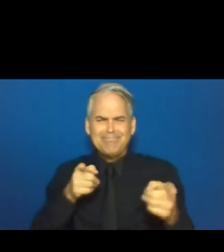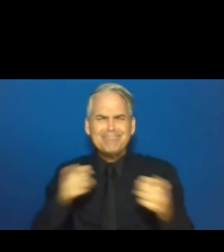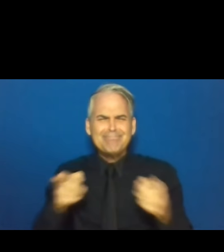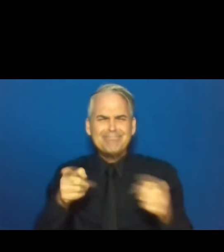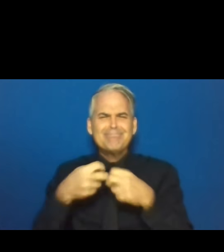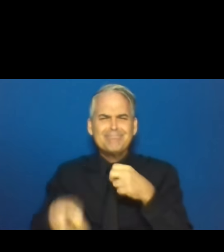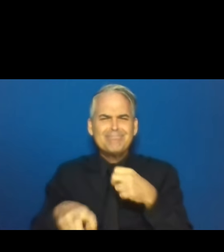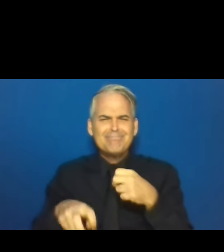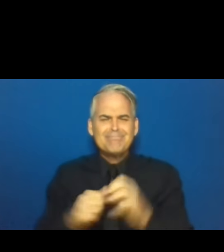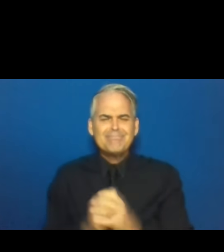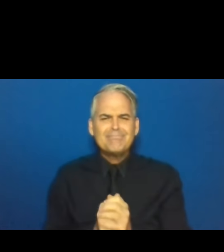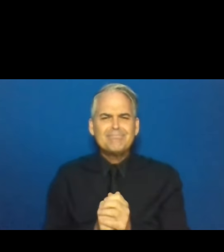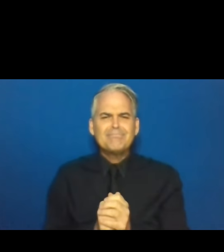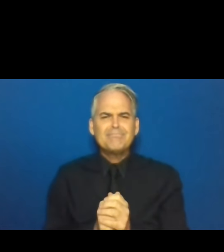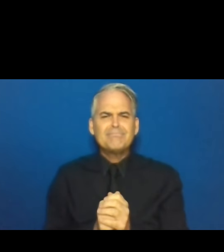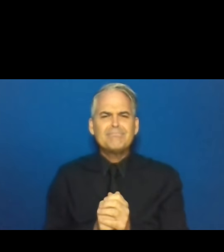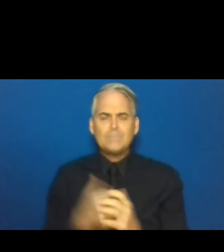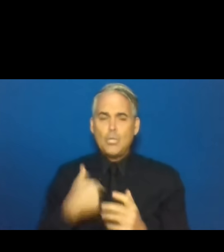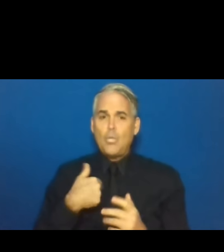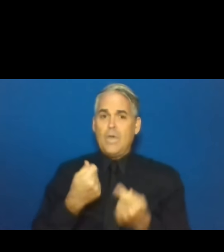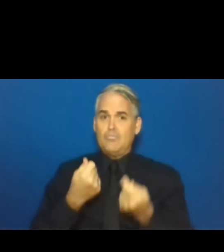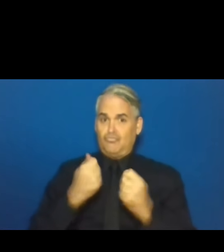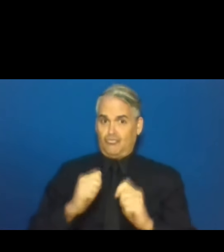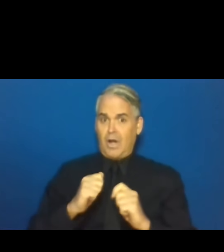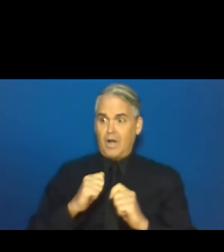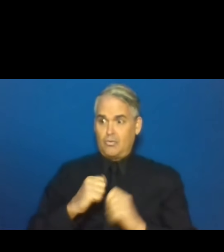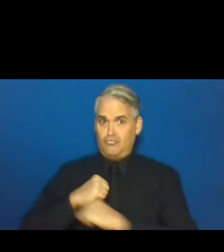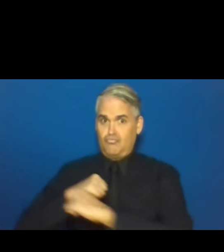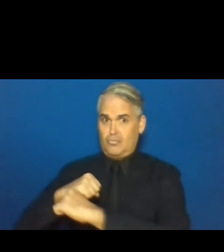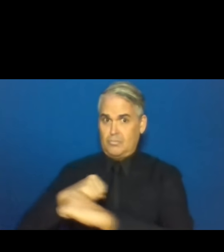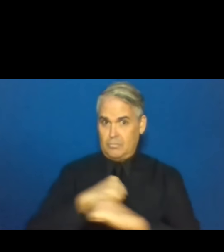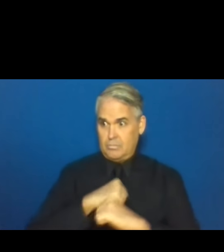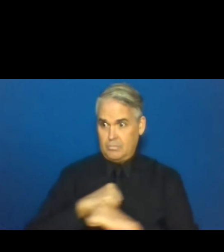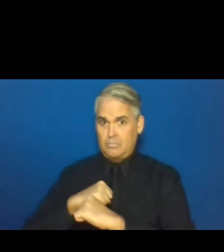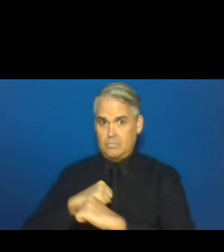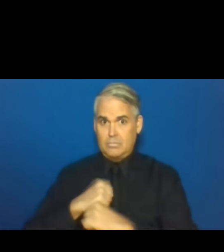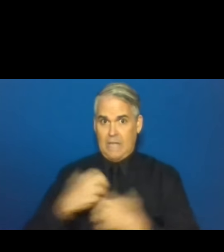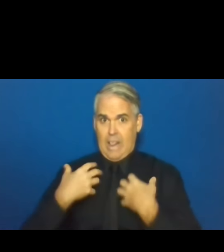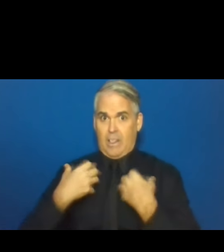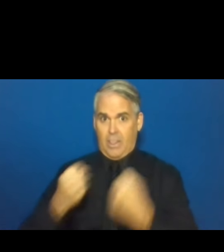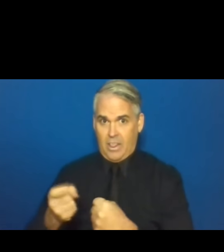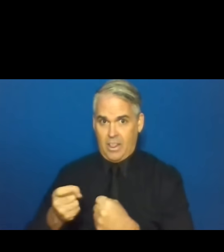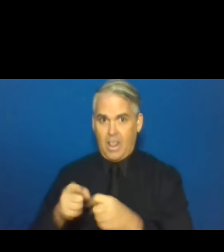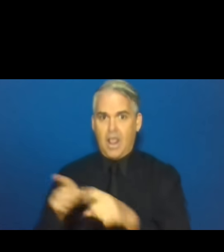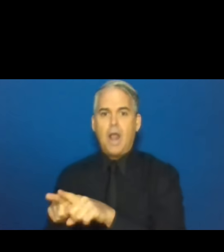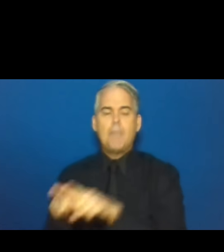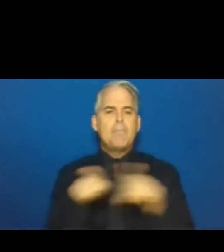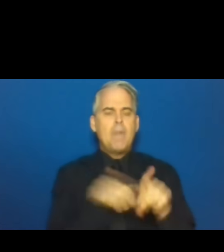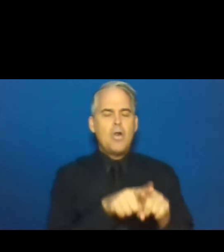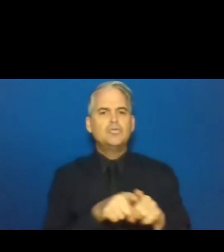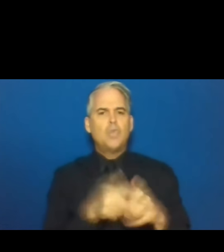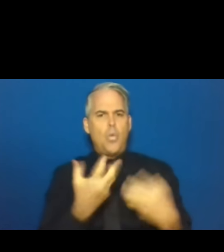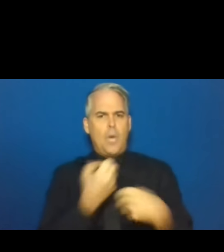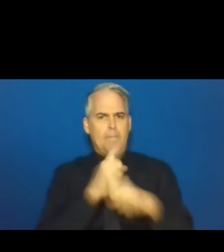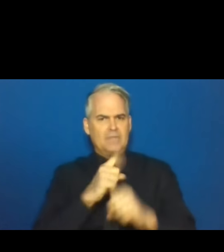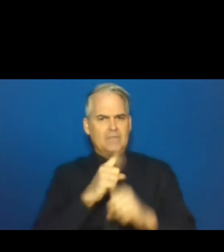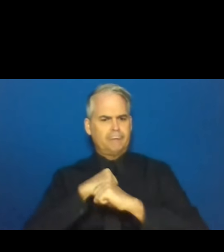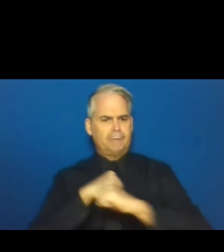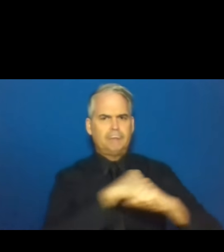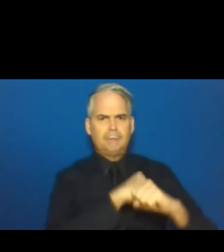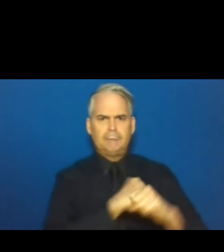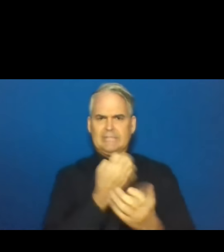also balancing the significant ramifications that further restrictions will have on our suffering economy. No